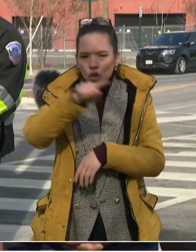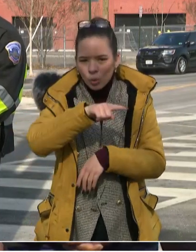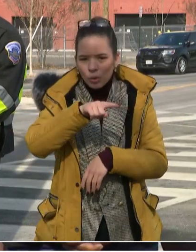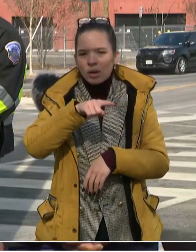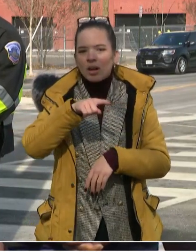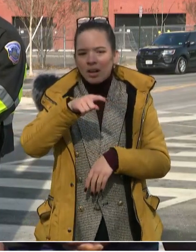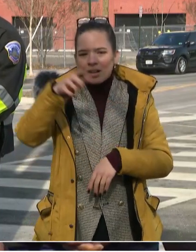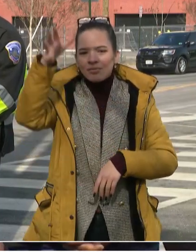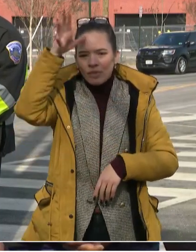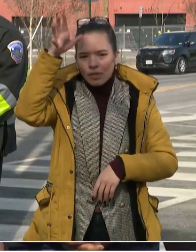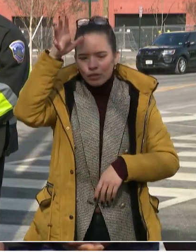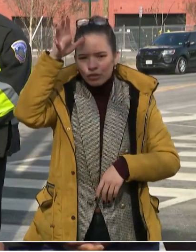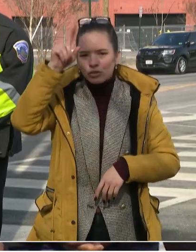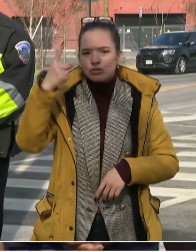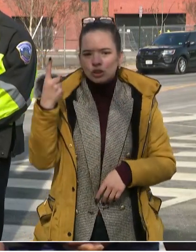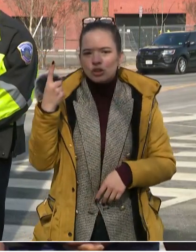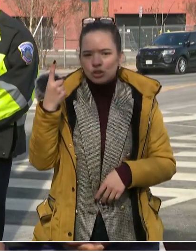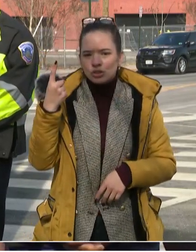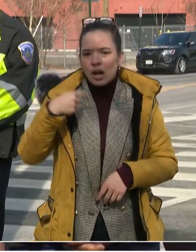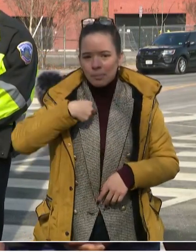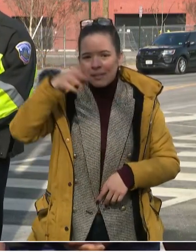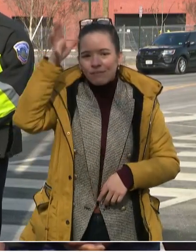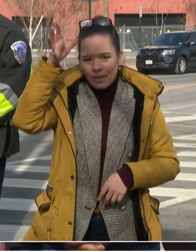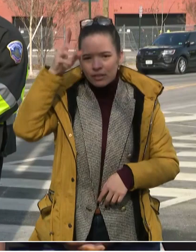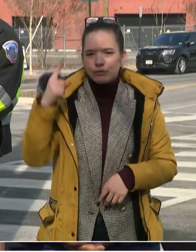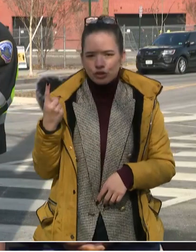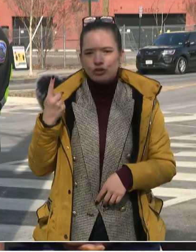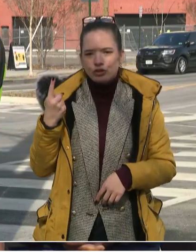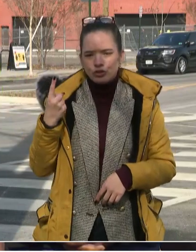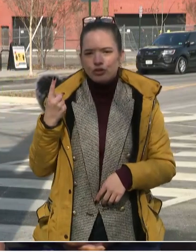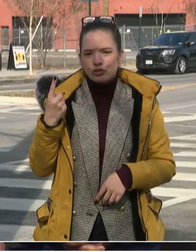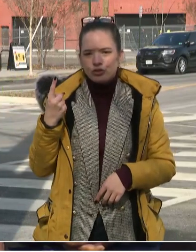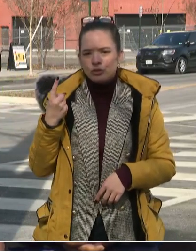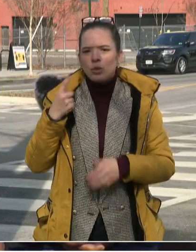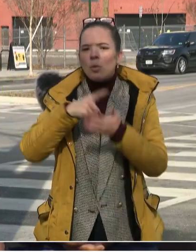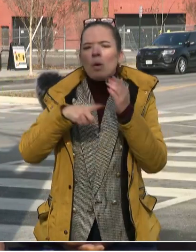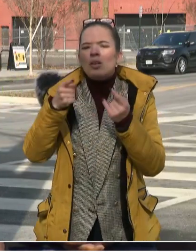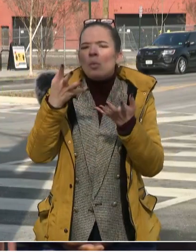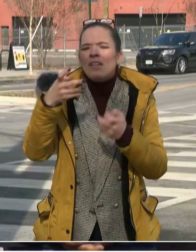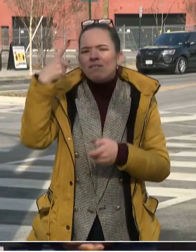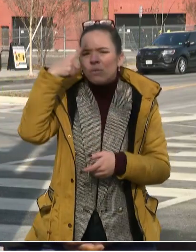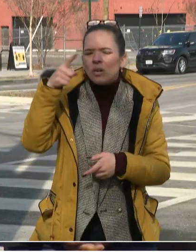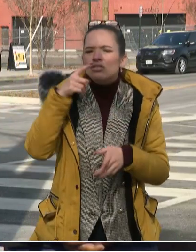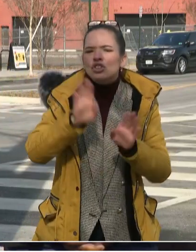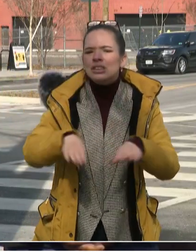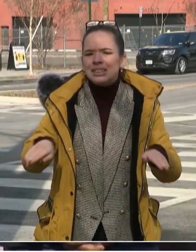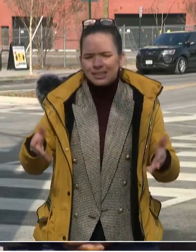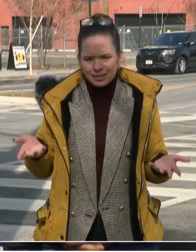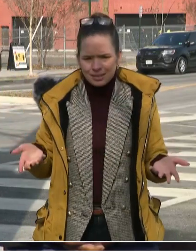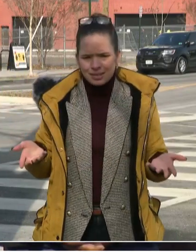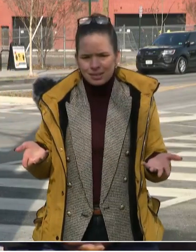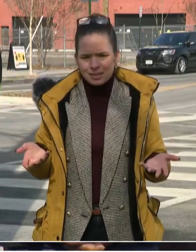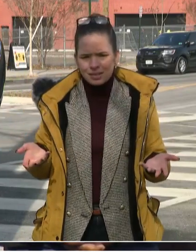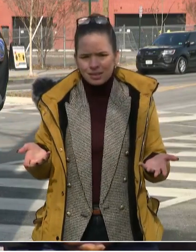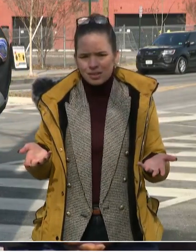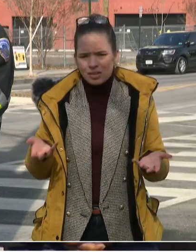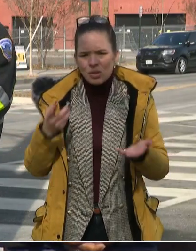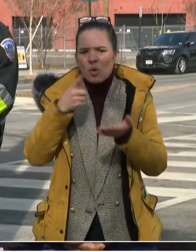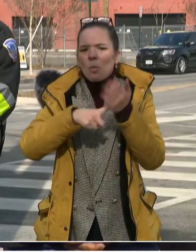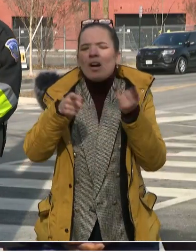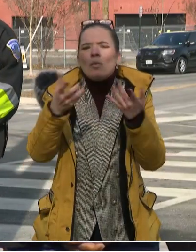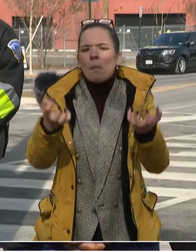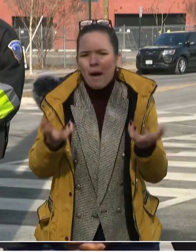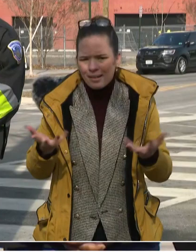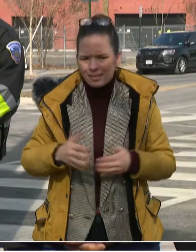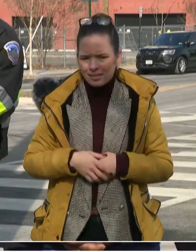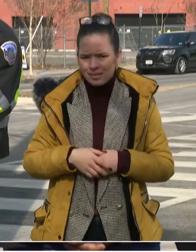As a daddy first, what do you want for your child? What do you want for your child? Because see, here's the other sad reality that people won't